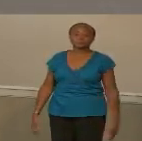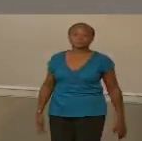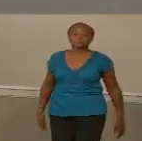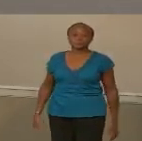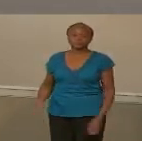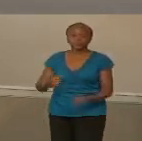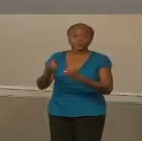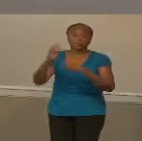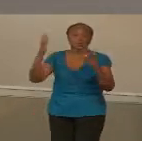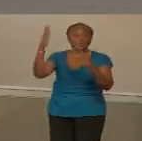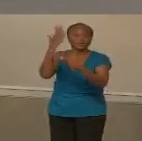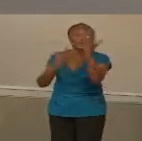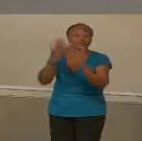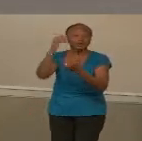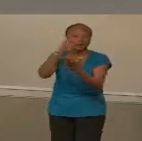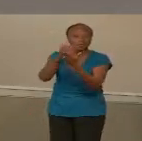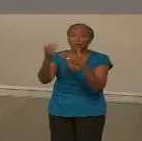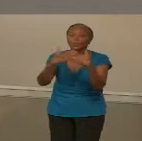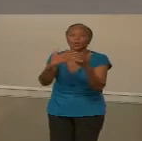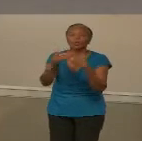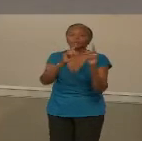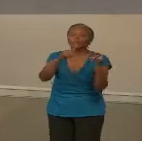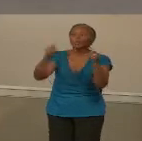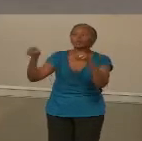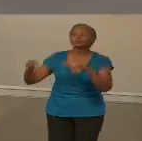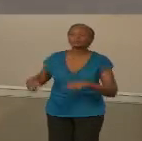Everybody clap your hands with me, amen, wherever you are.